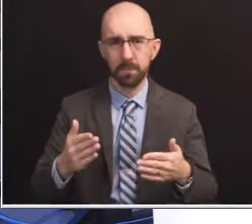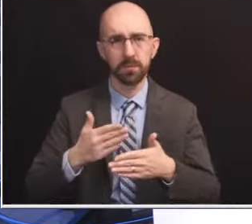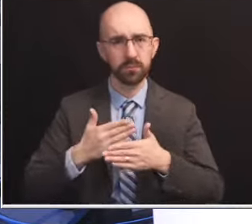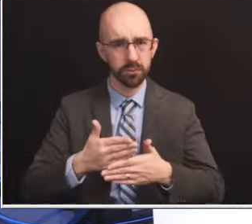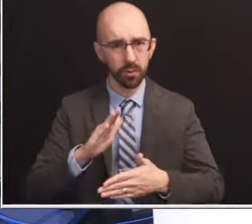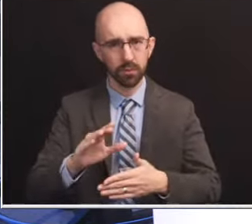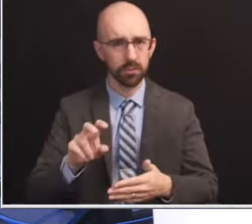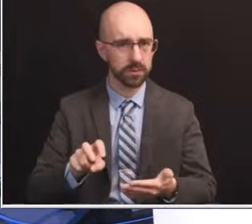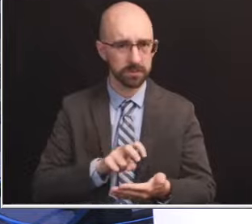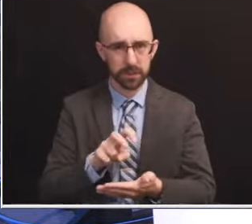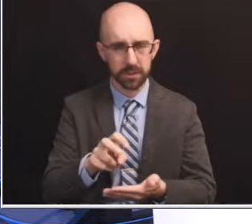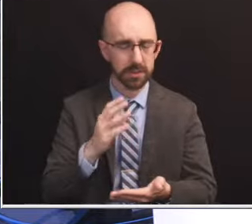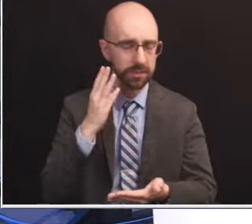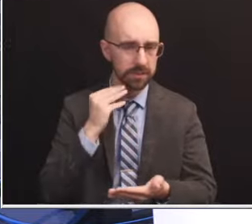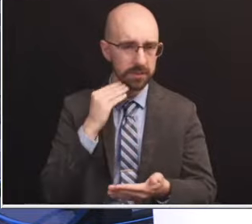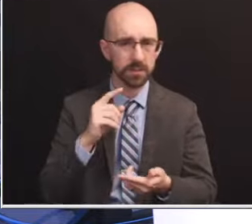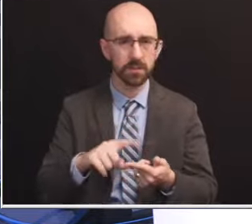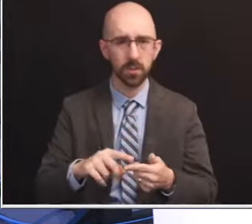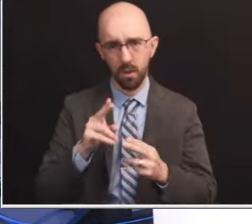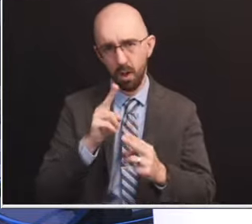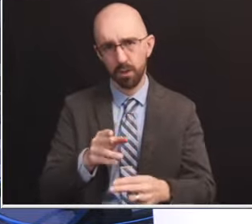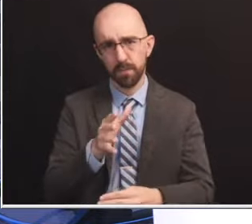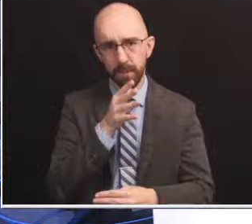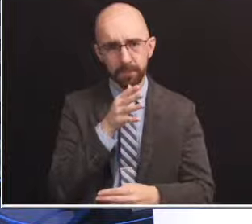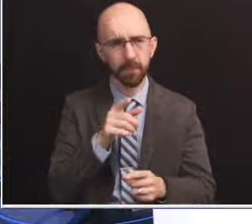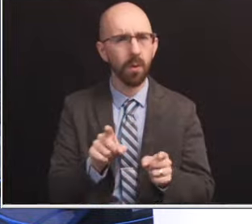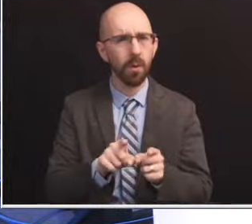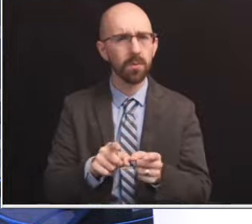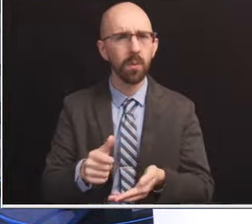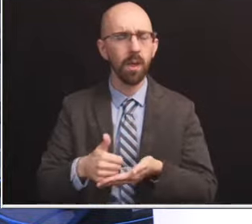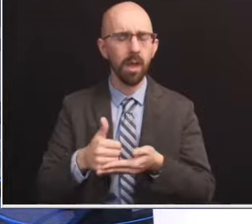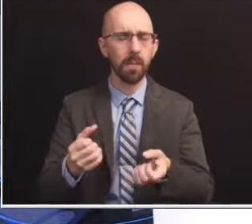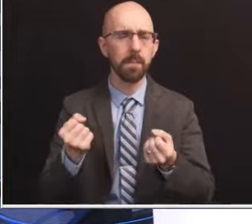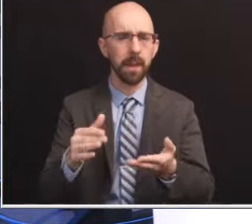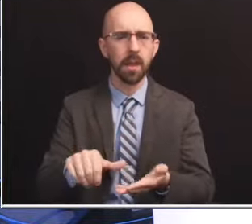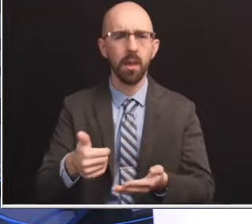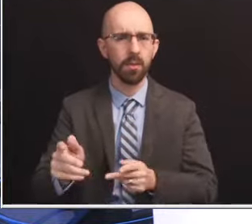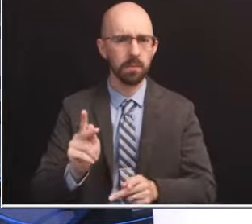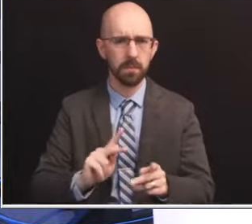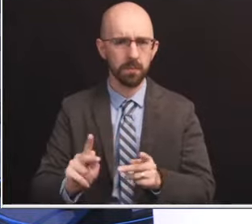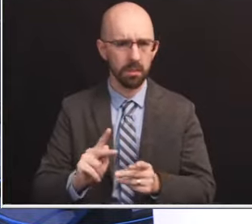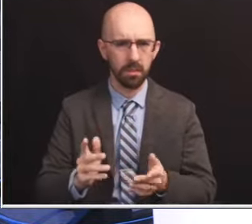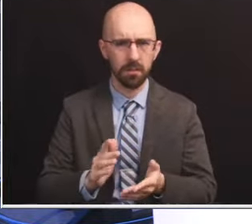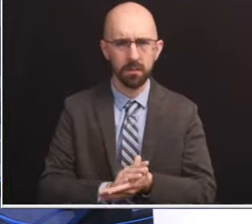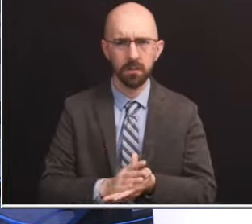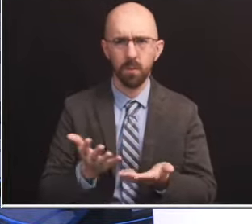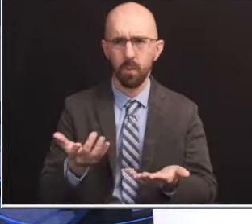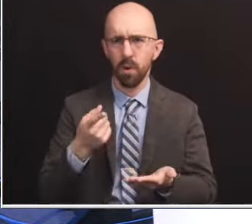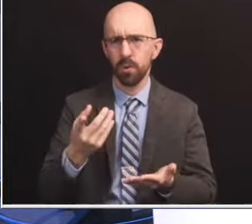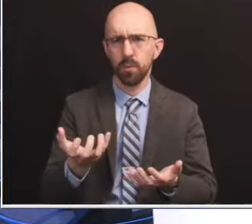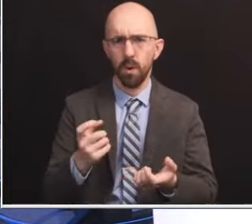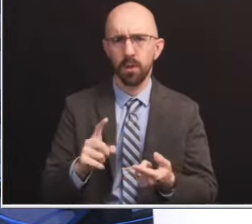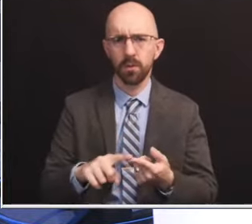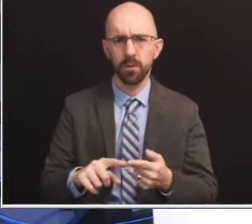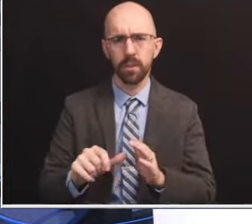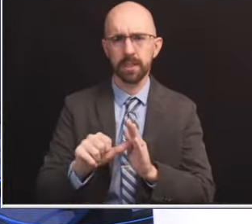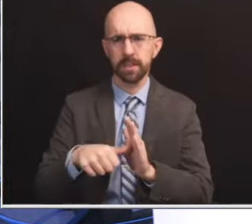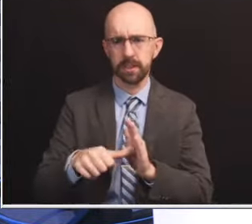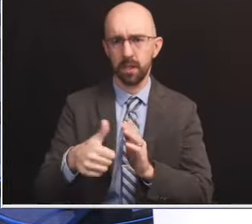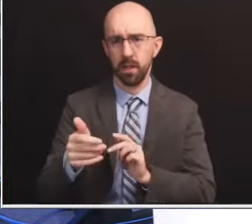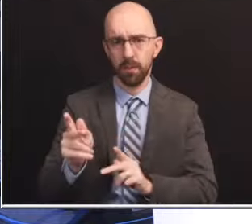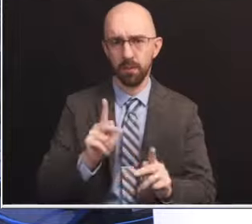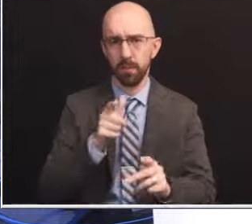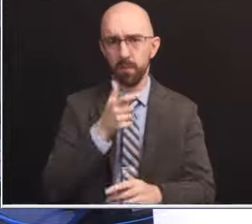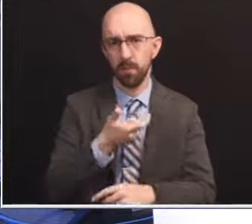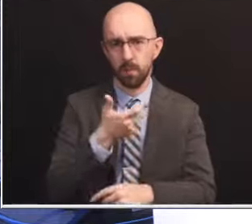to honor your mom, and it also is helping so many other people. What do you want to say to other people watching with a loved